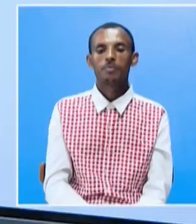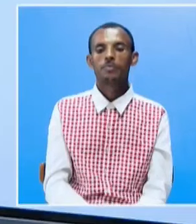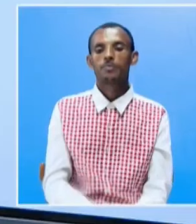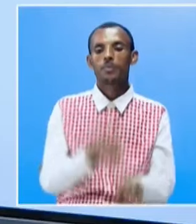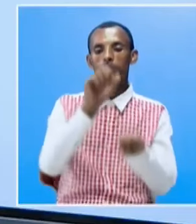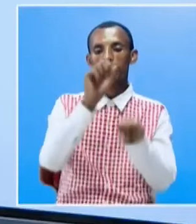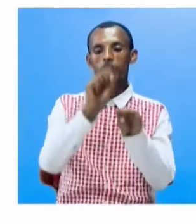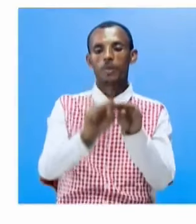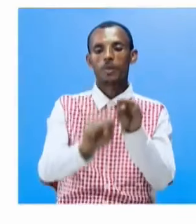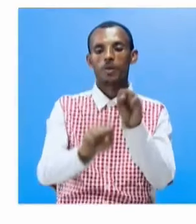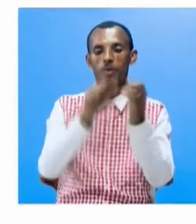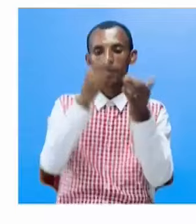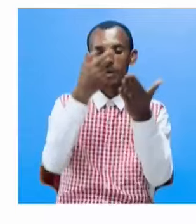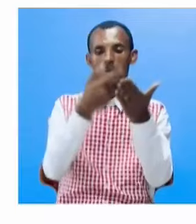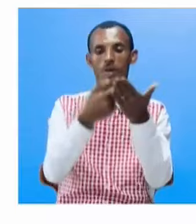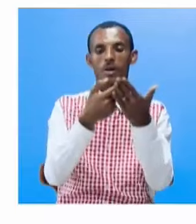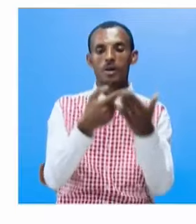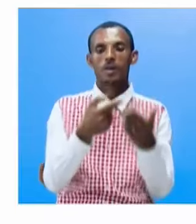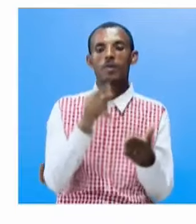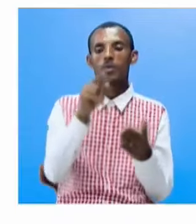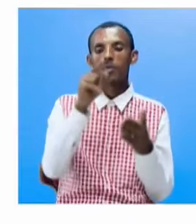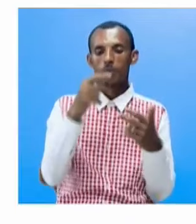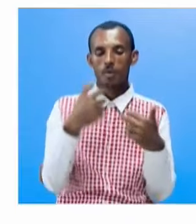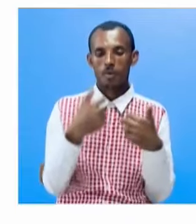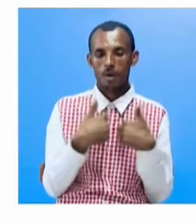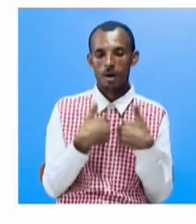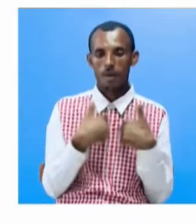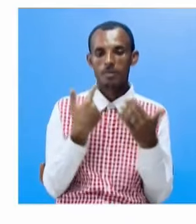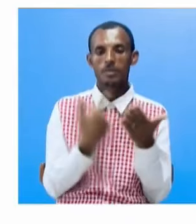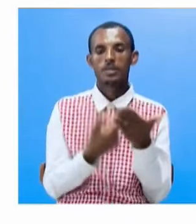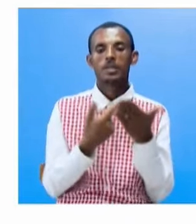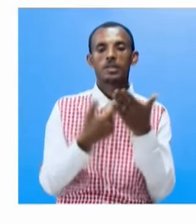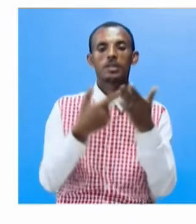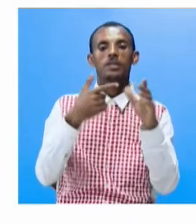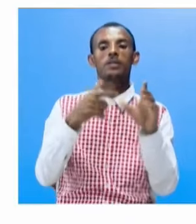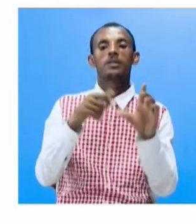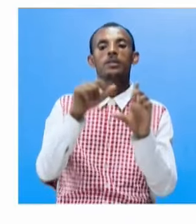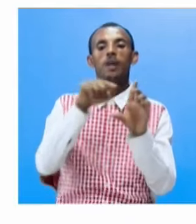So here you have this angle